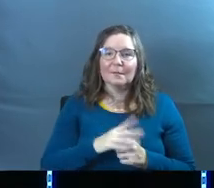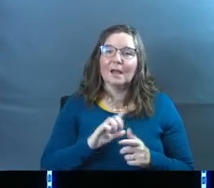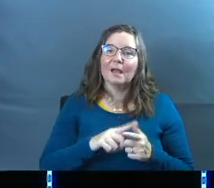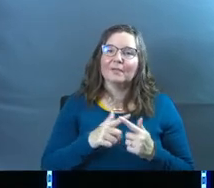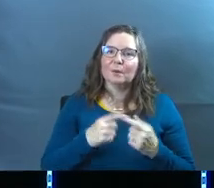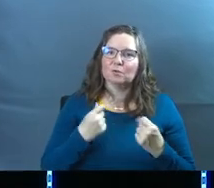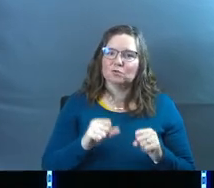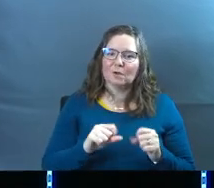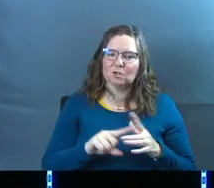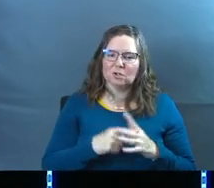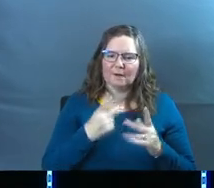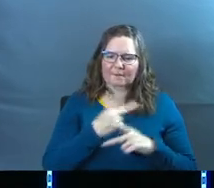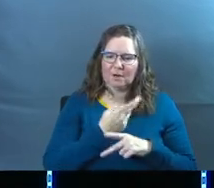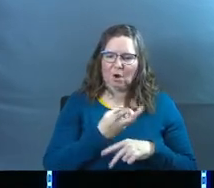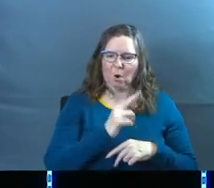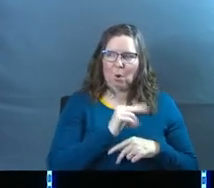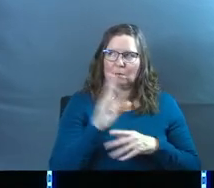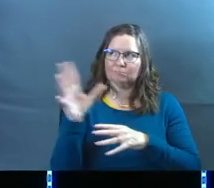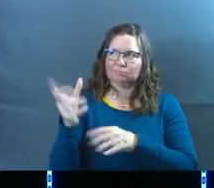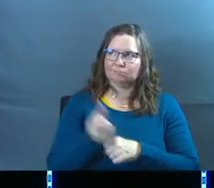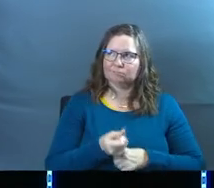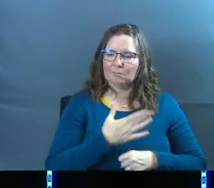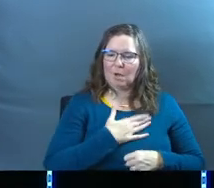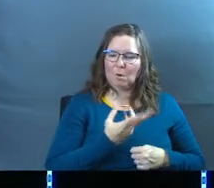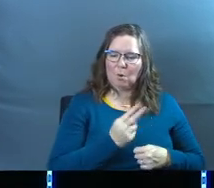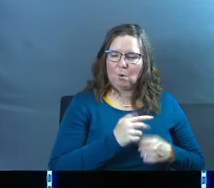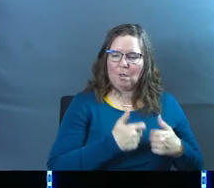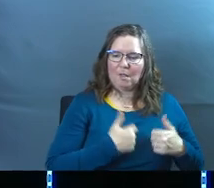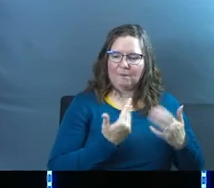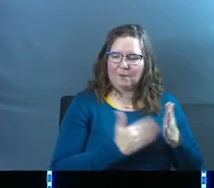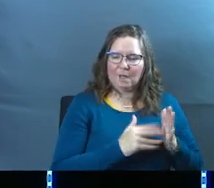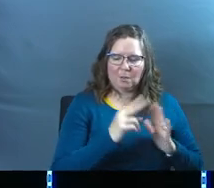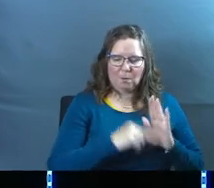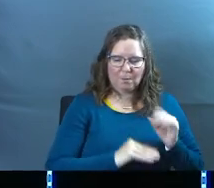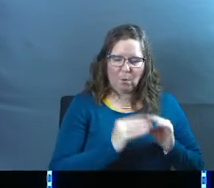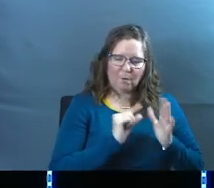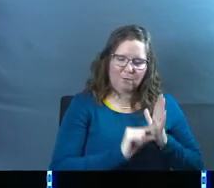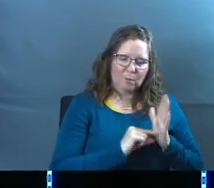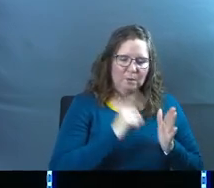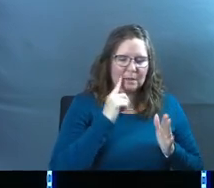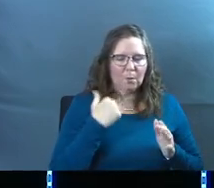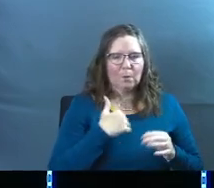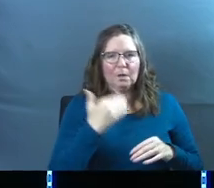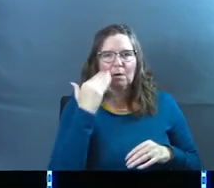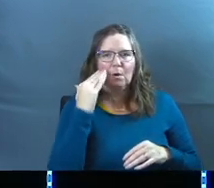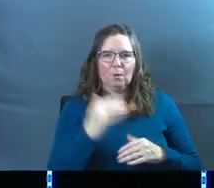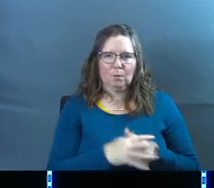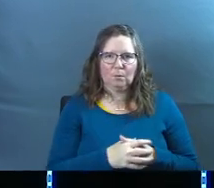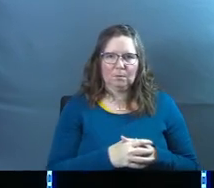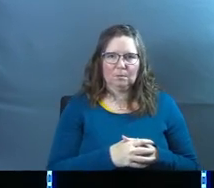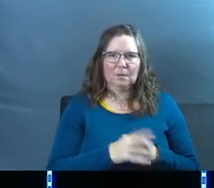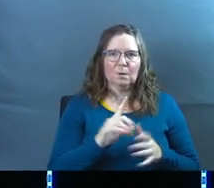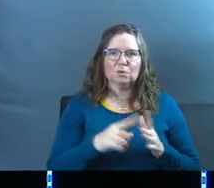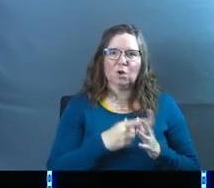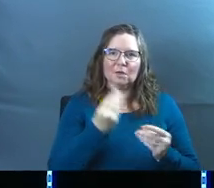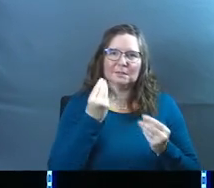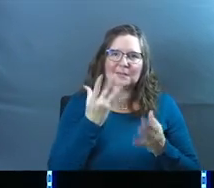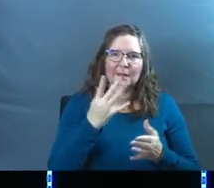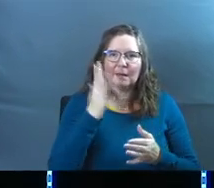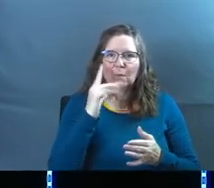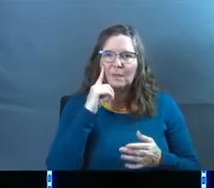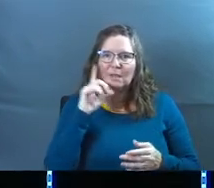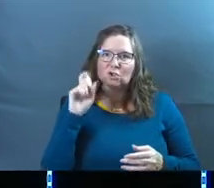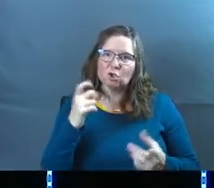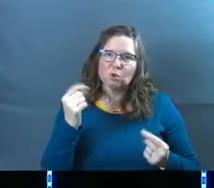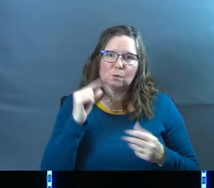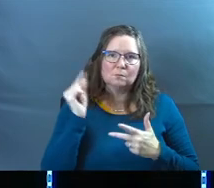And then we try to start figuring our own life out again. And then we read some more verses and we think that we know. And we start telling God what we think